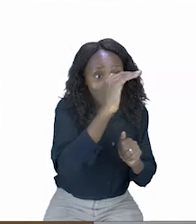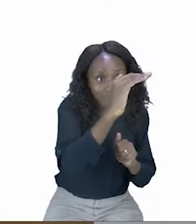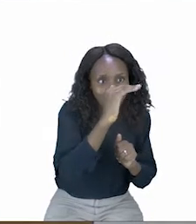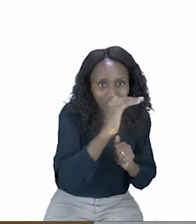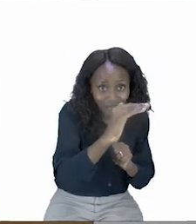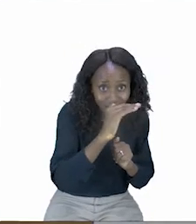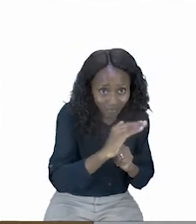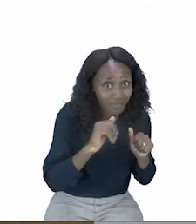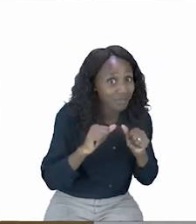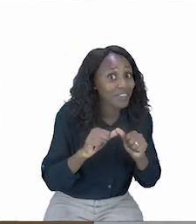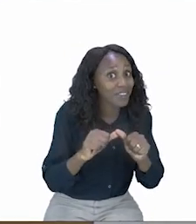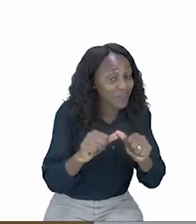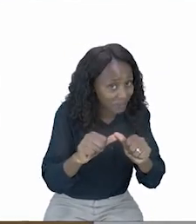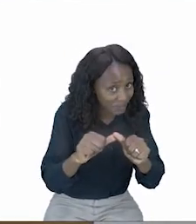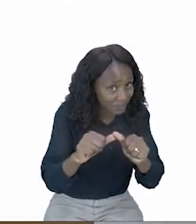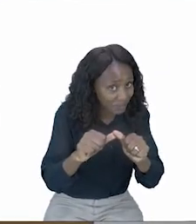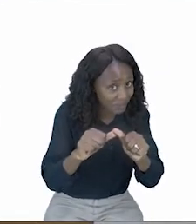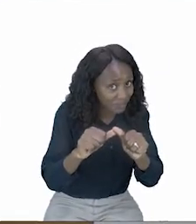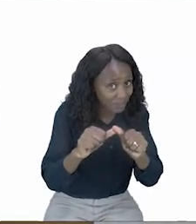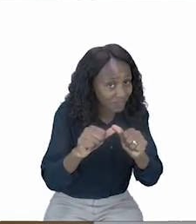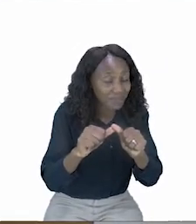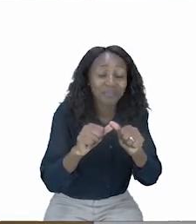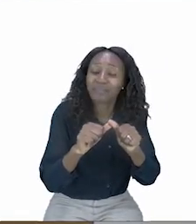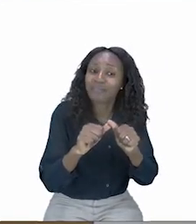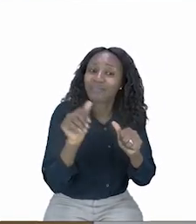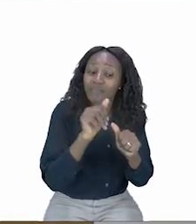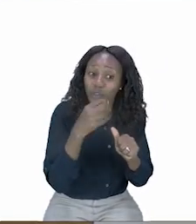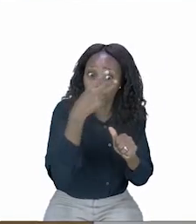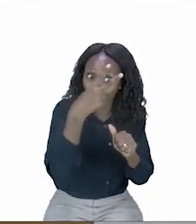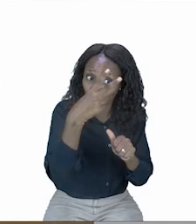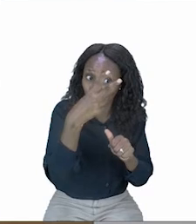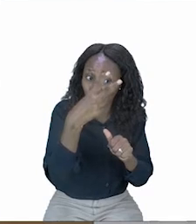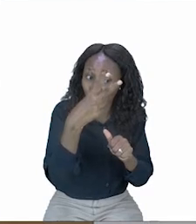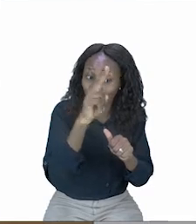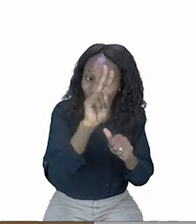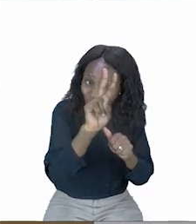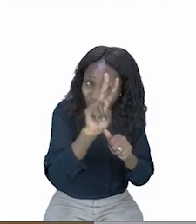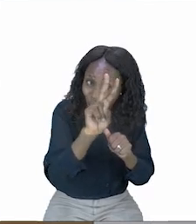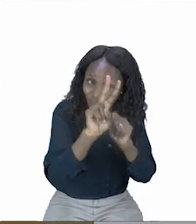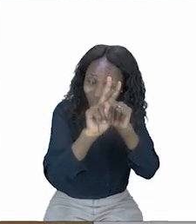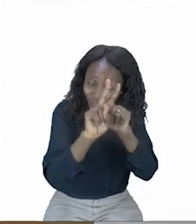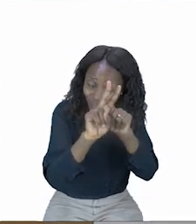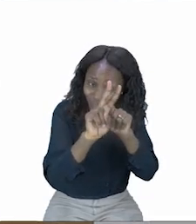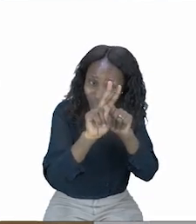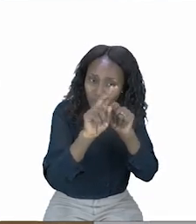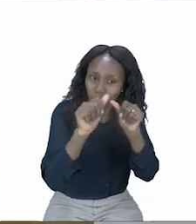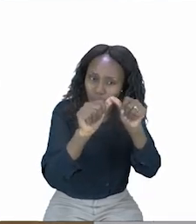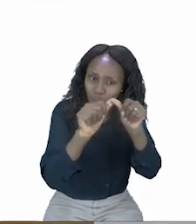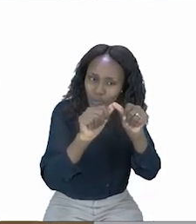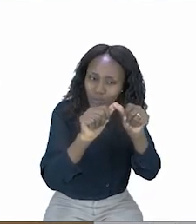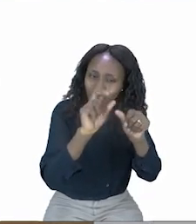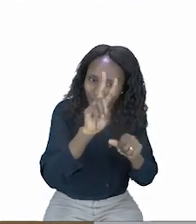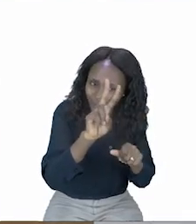already done, we continue from the last number that we said. So we said